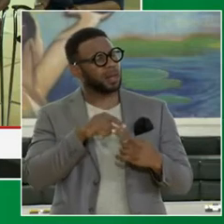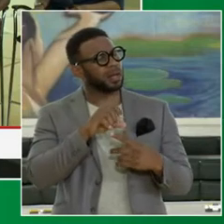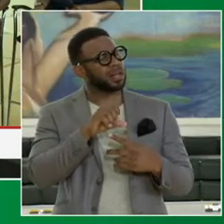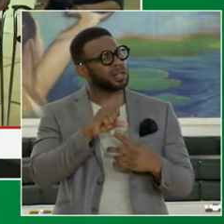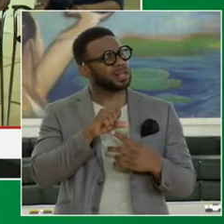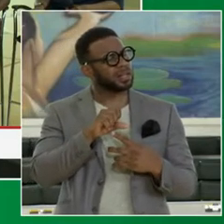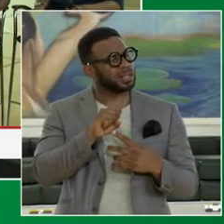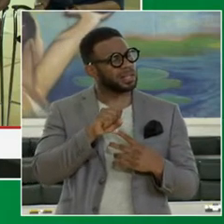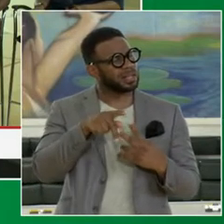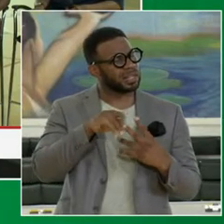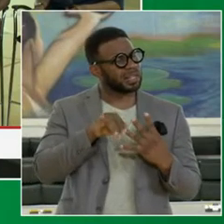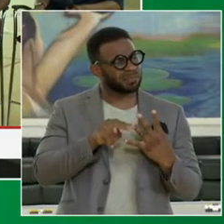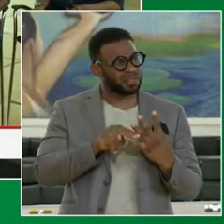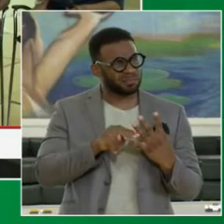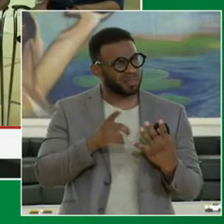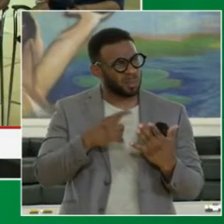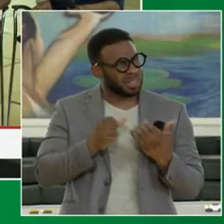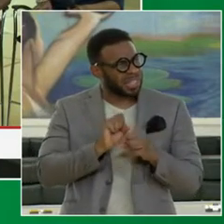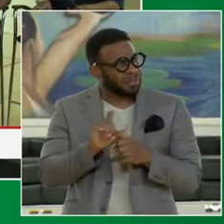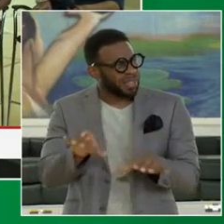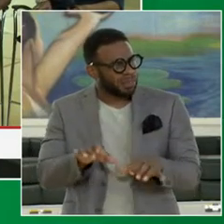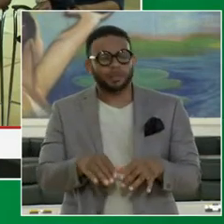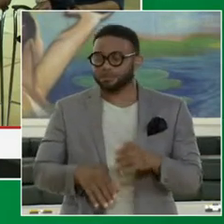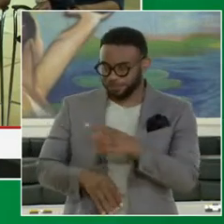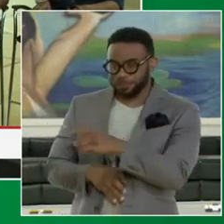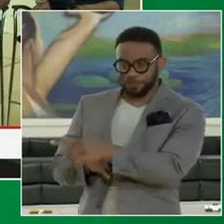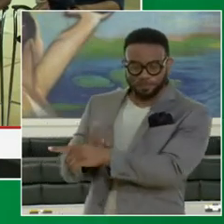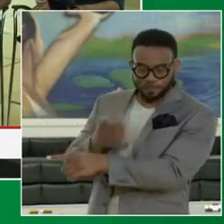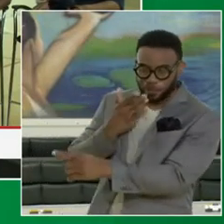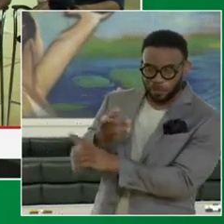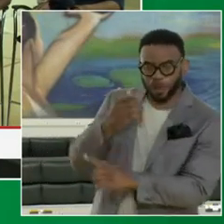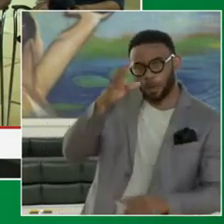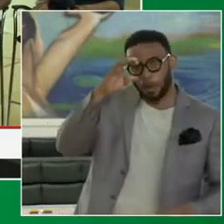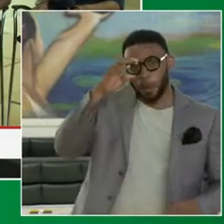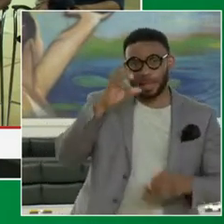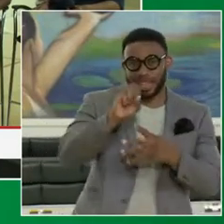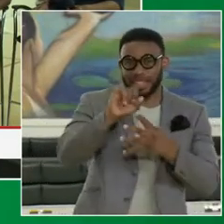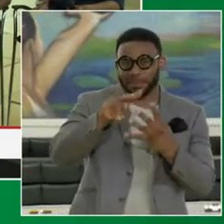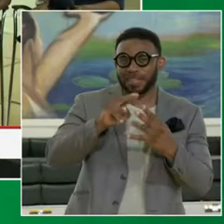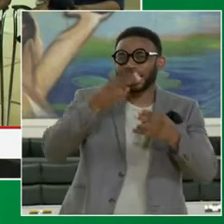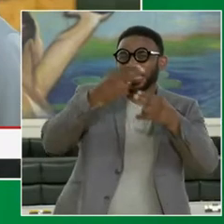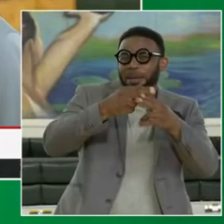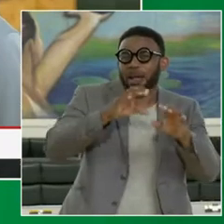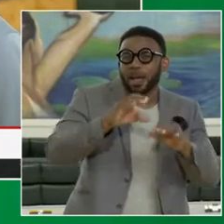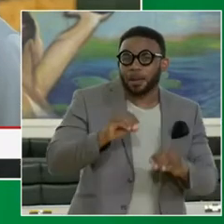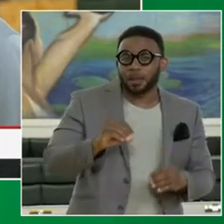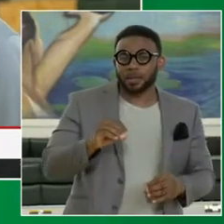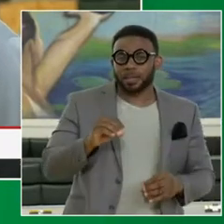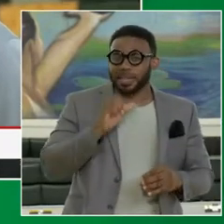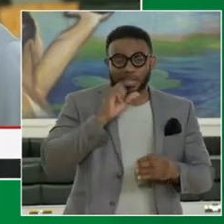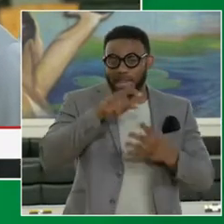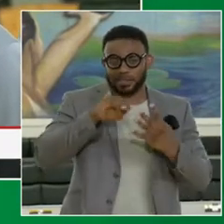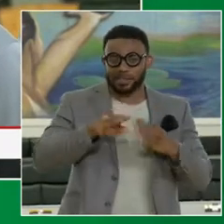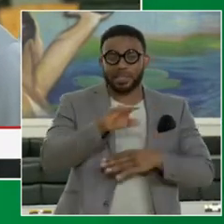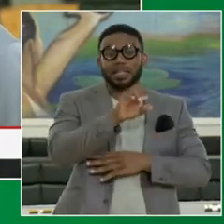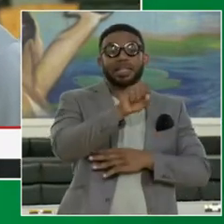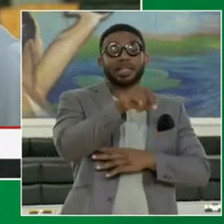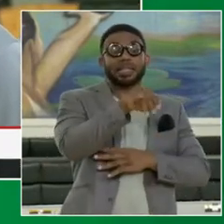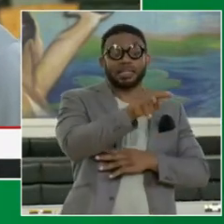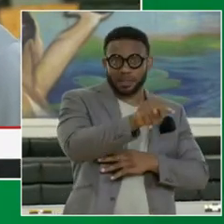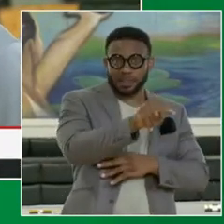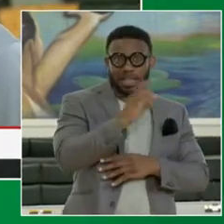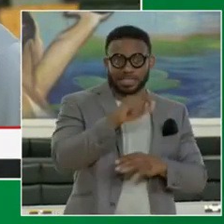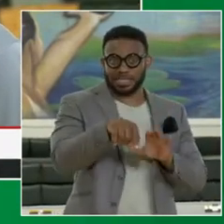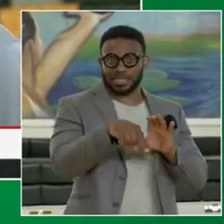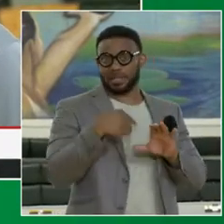was it? So what are the jobs that they actually made available? Okay. Yeah, so Spin, they just send me an email today to hire more